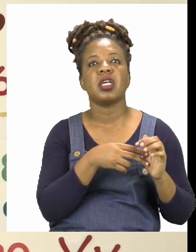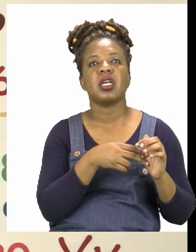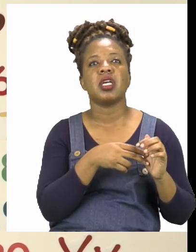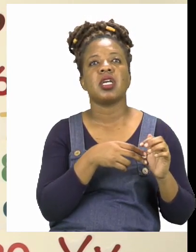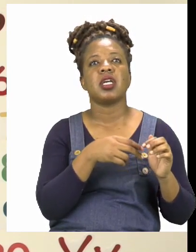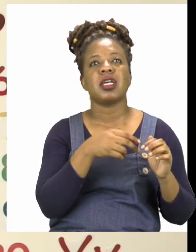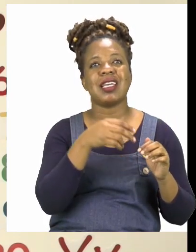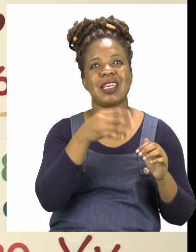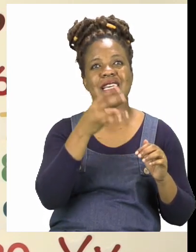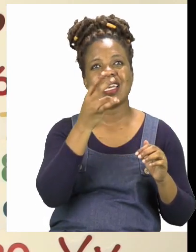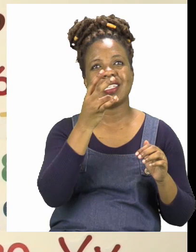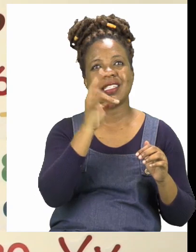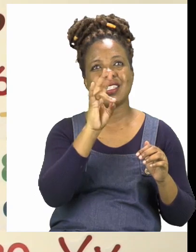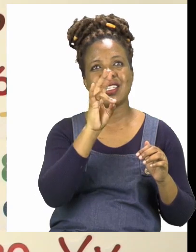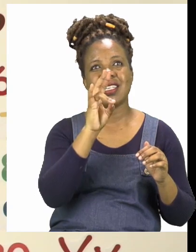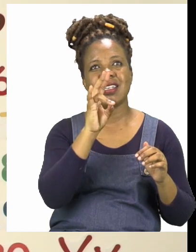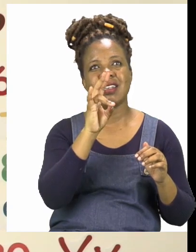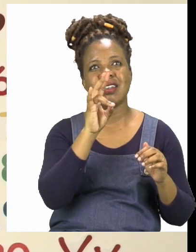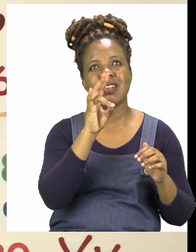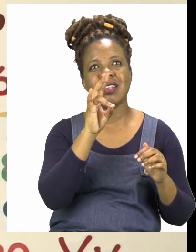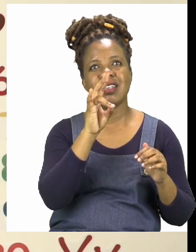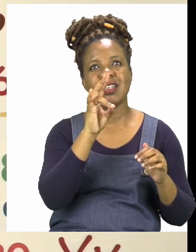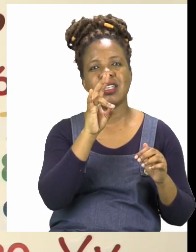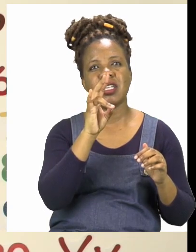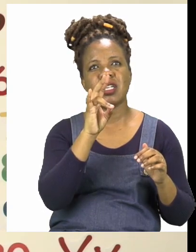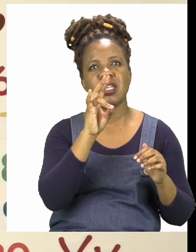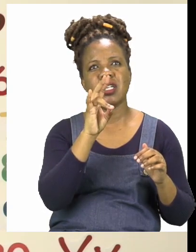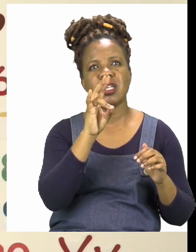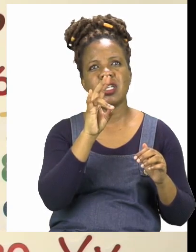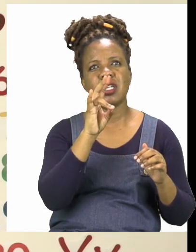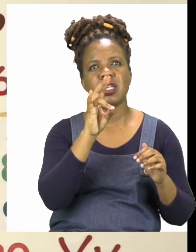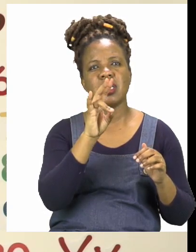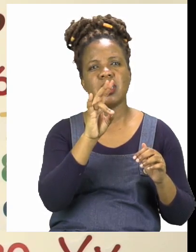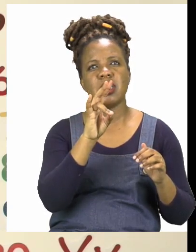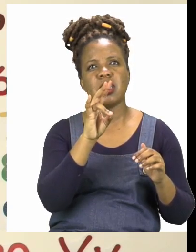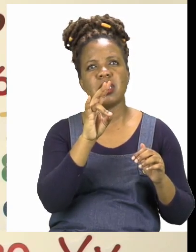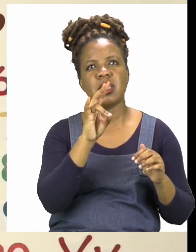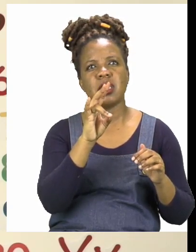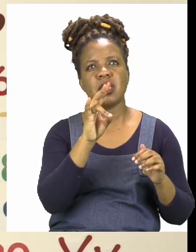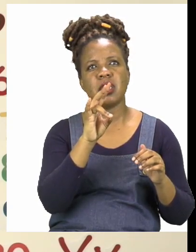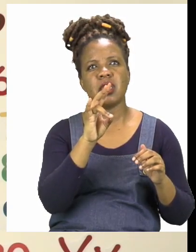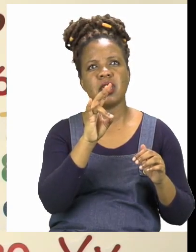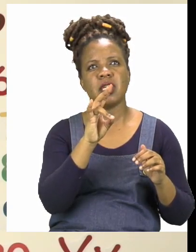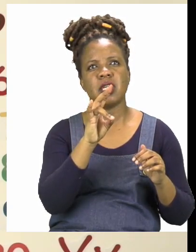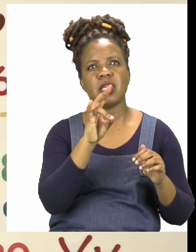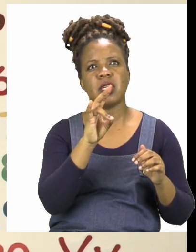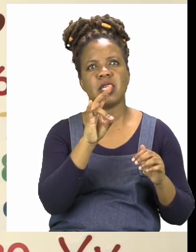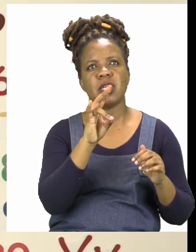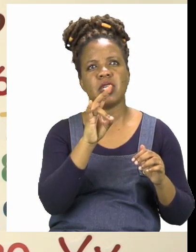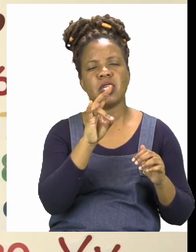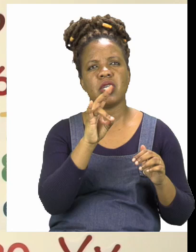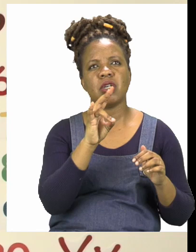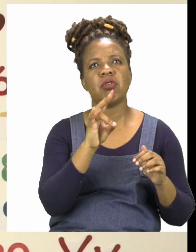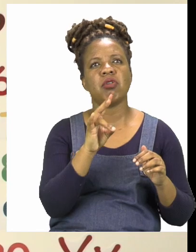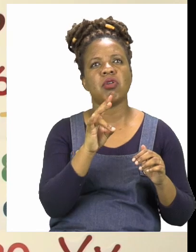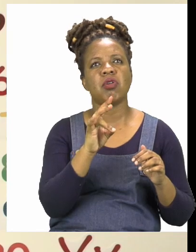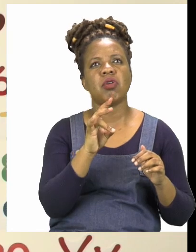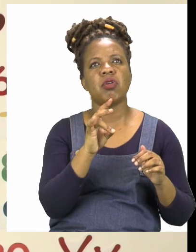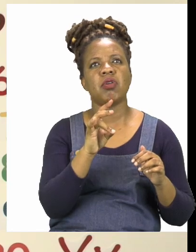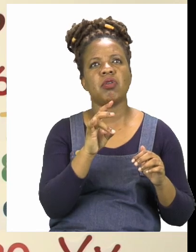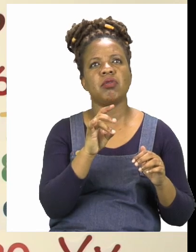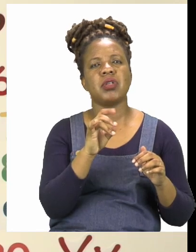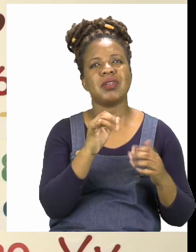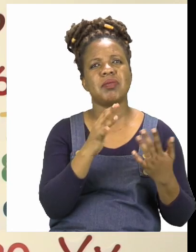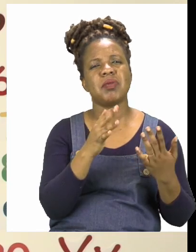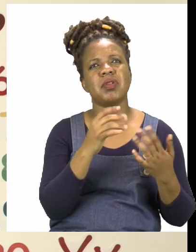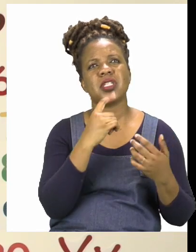saying past, we are now saying 2. 25 minutes to. And